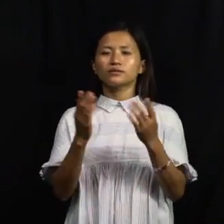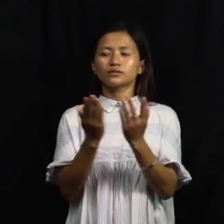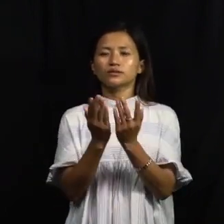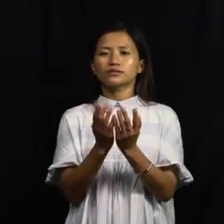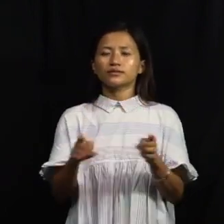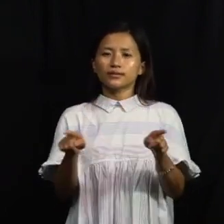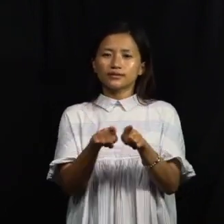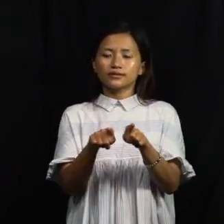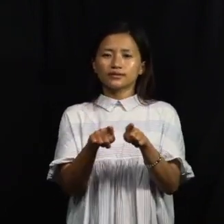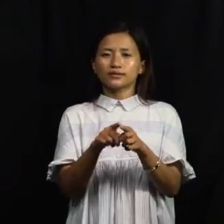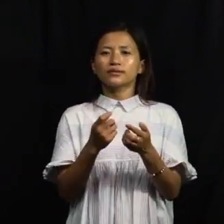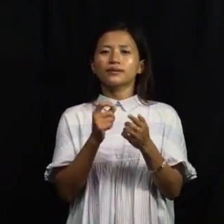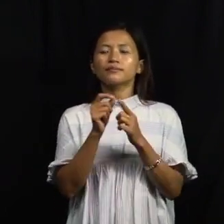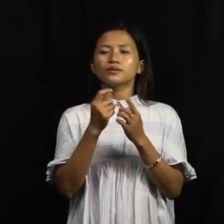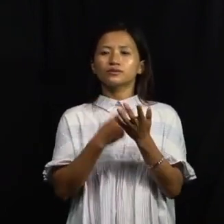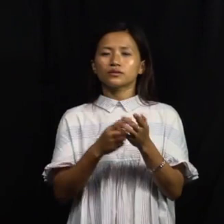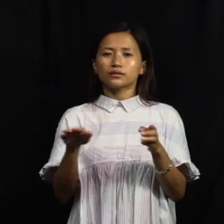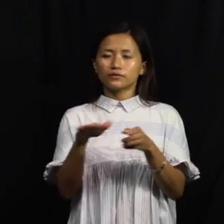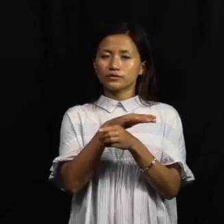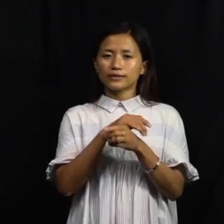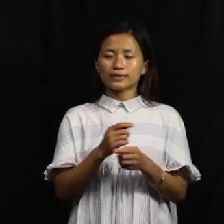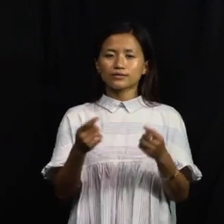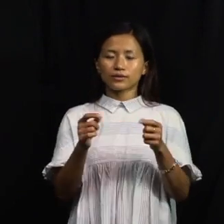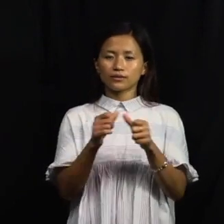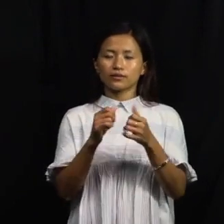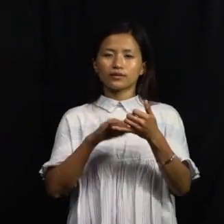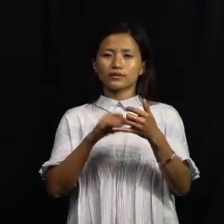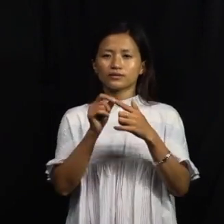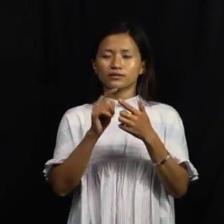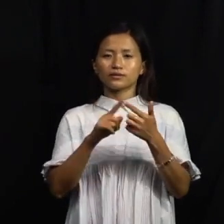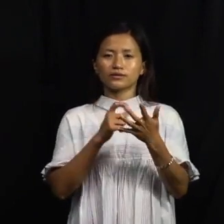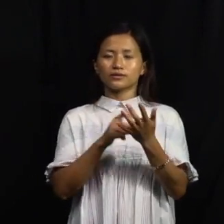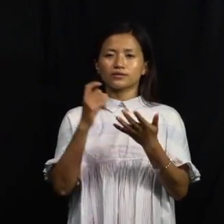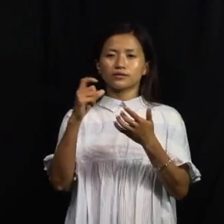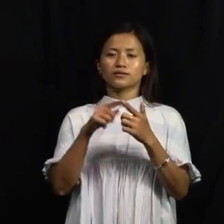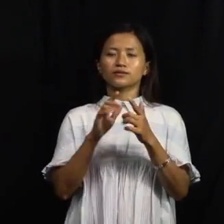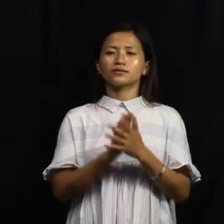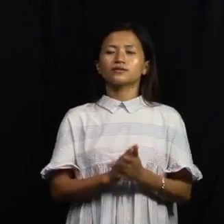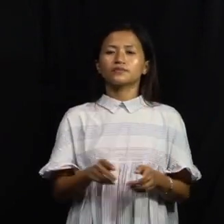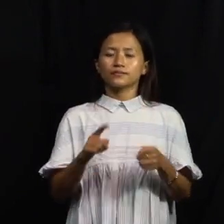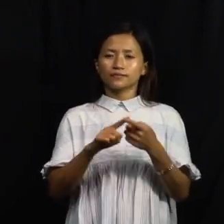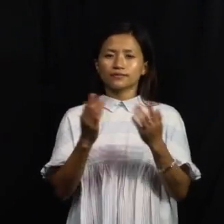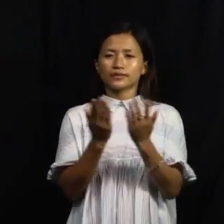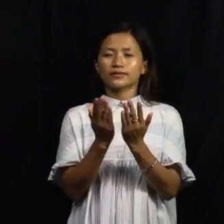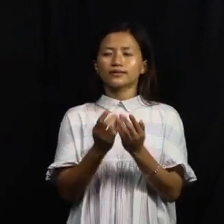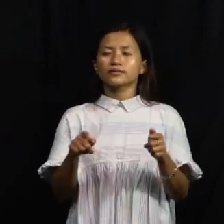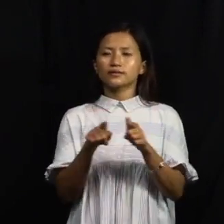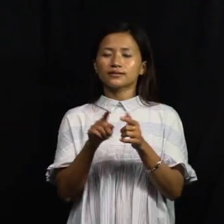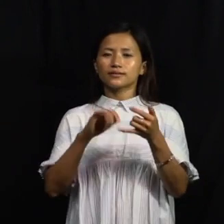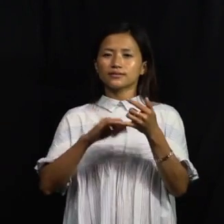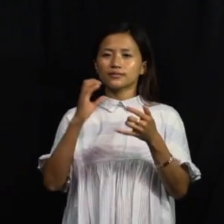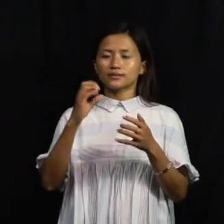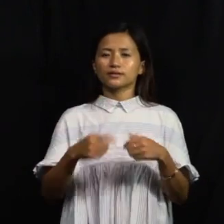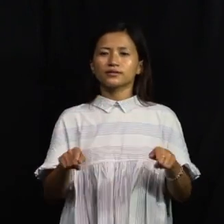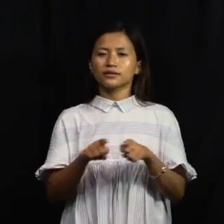a purposeful aspect. Okay, and the last one is education is both a science and an